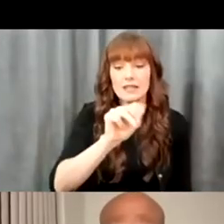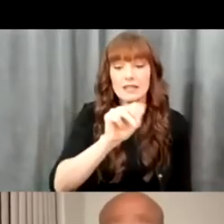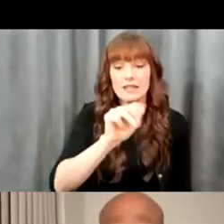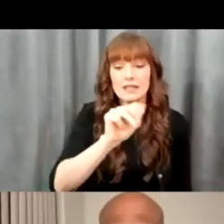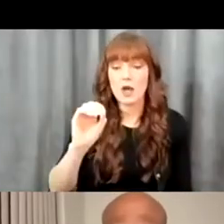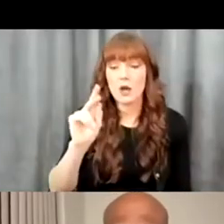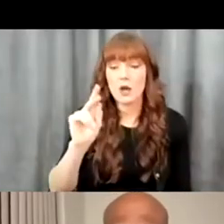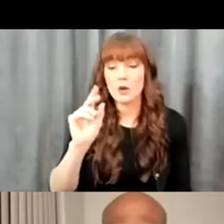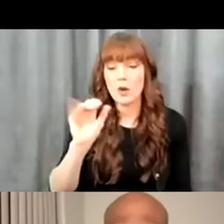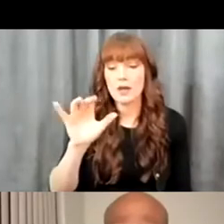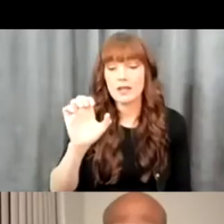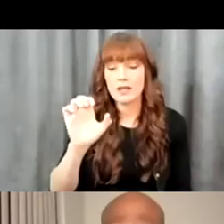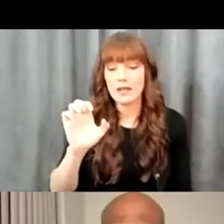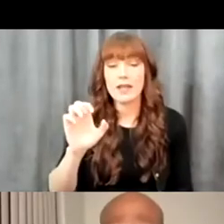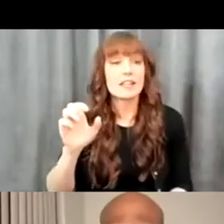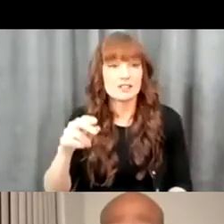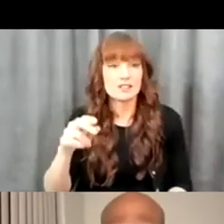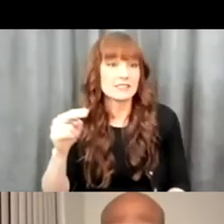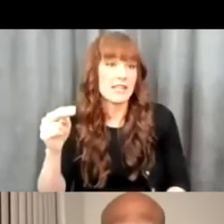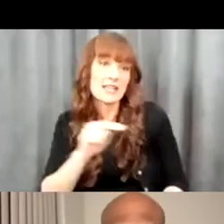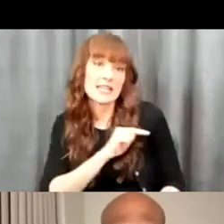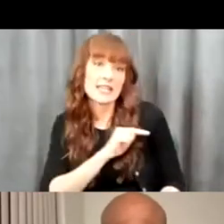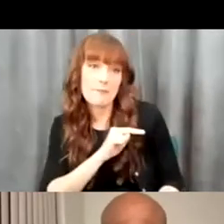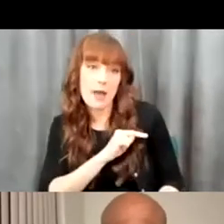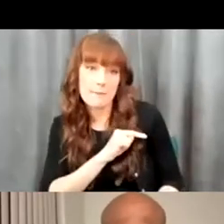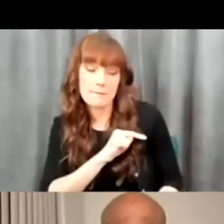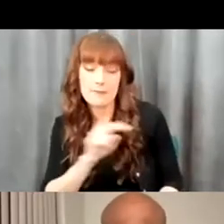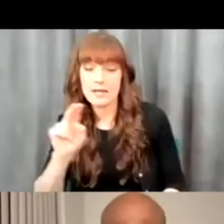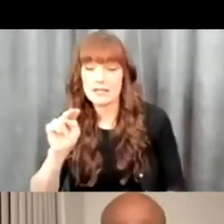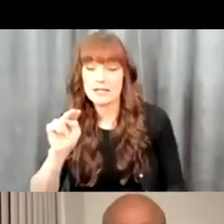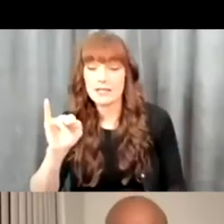Tiana Okoye playing Nima.